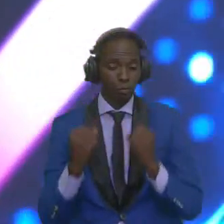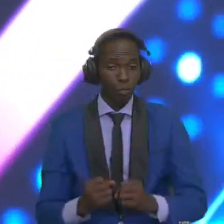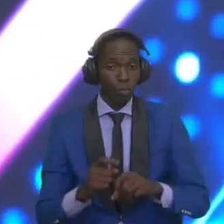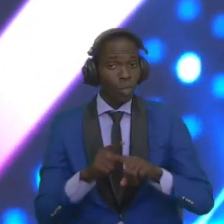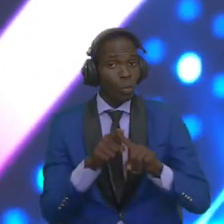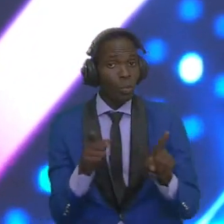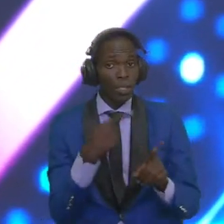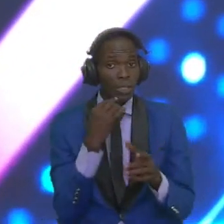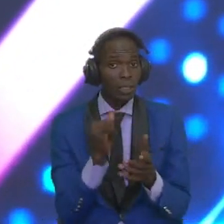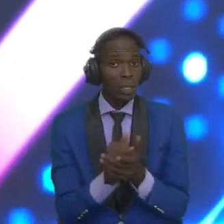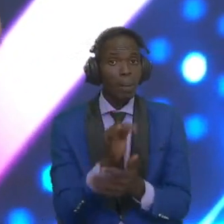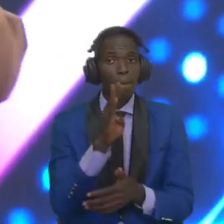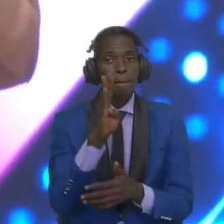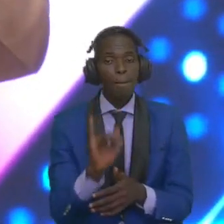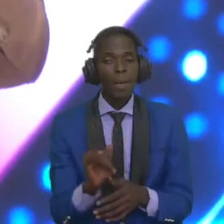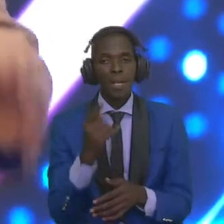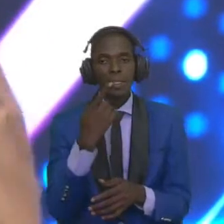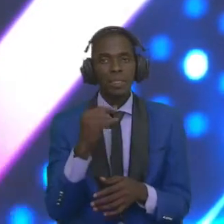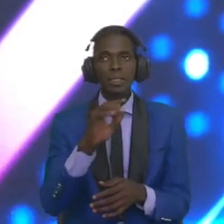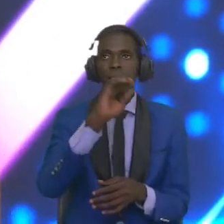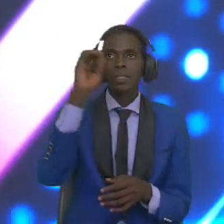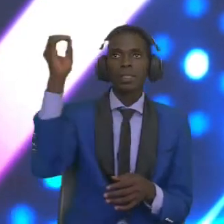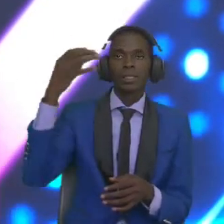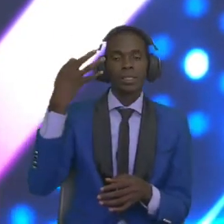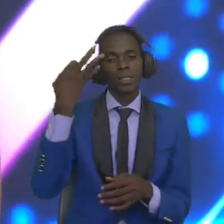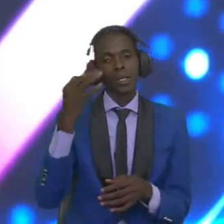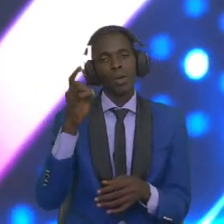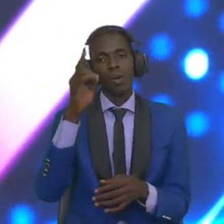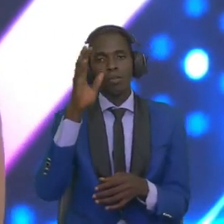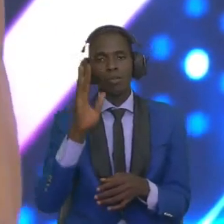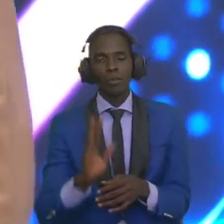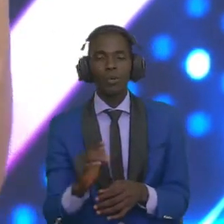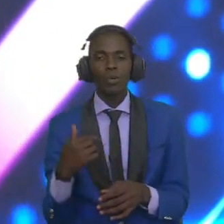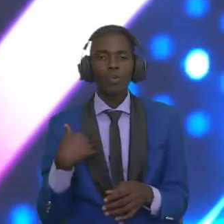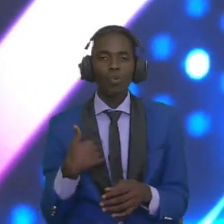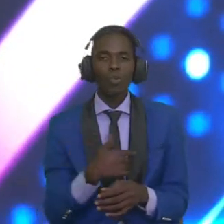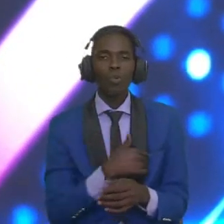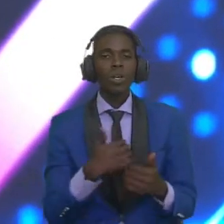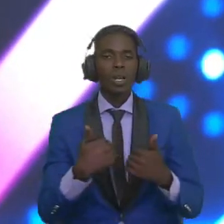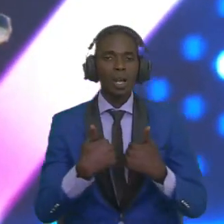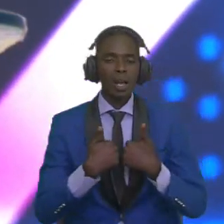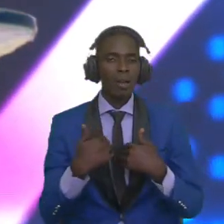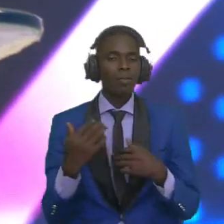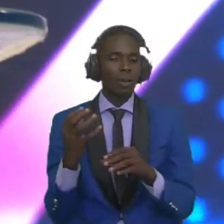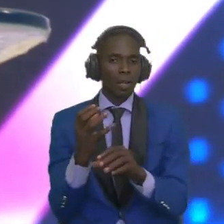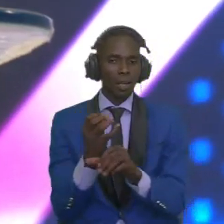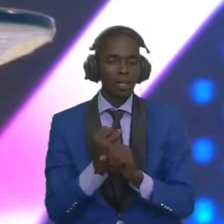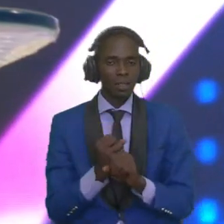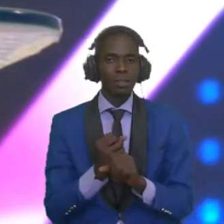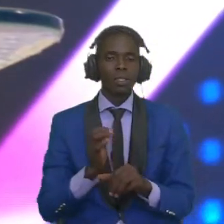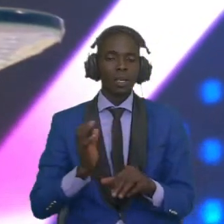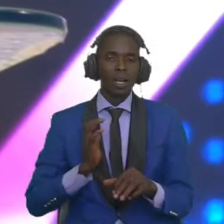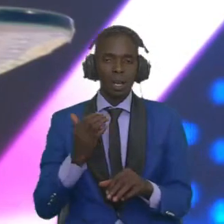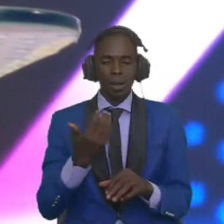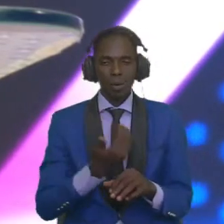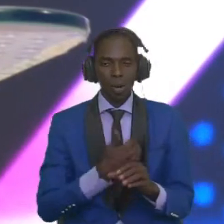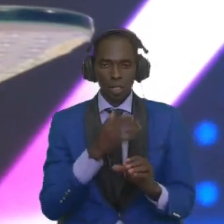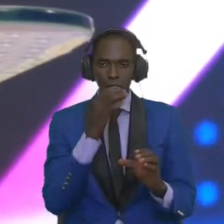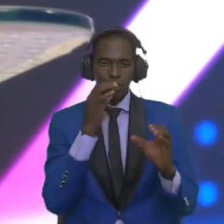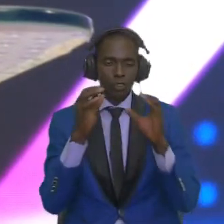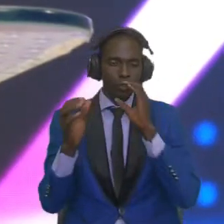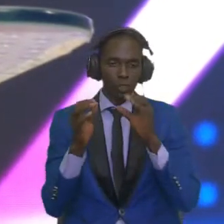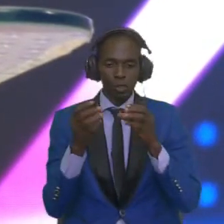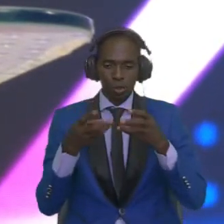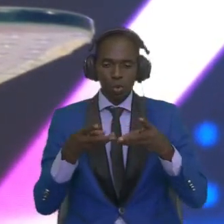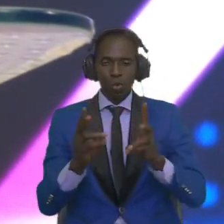but by the grace of God, we have had our conversation, our manner of